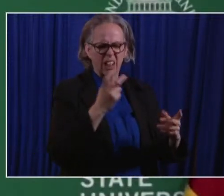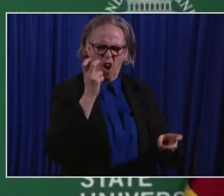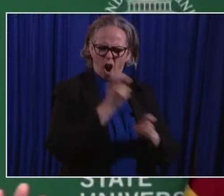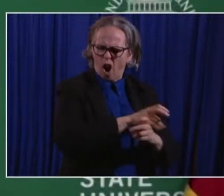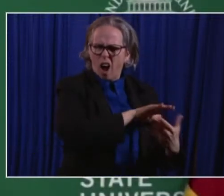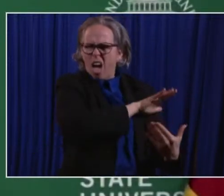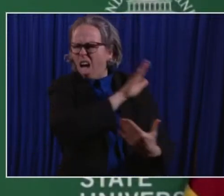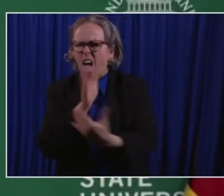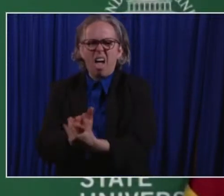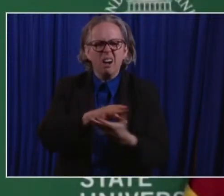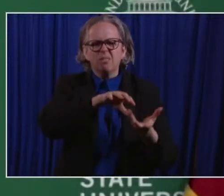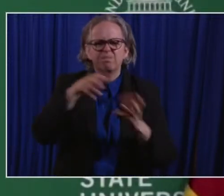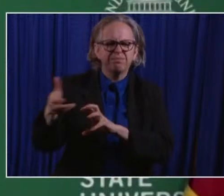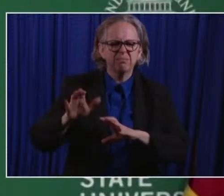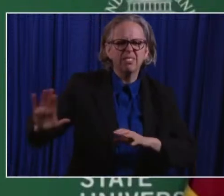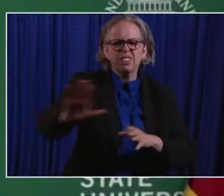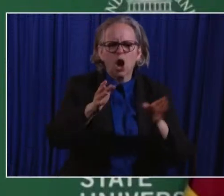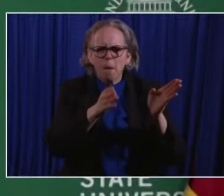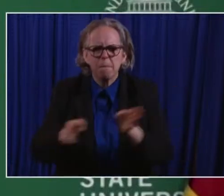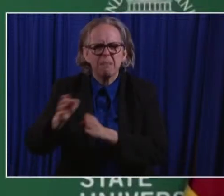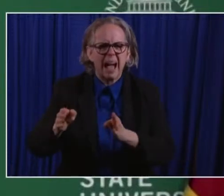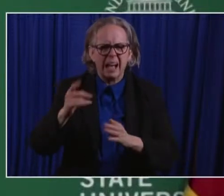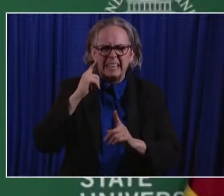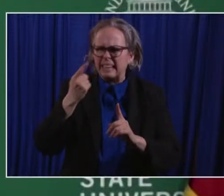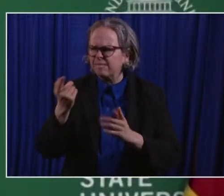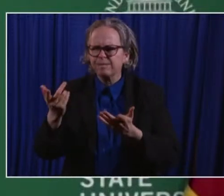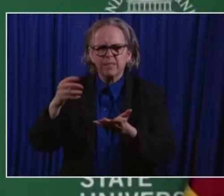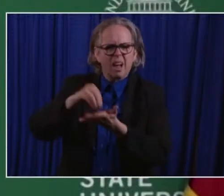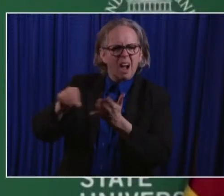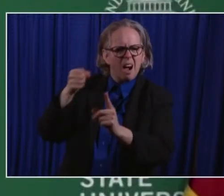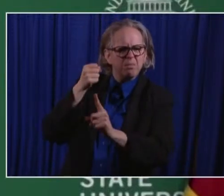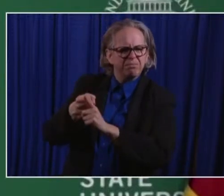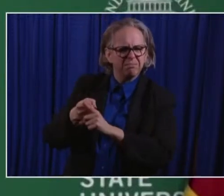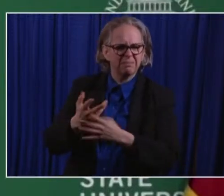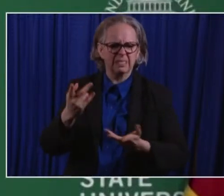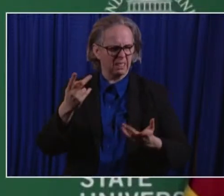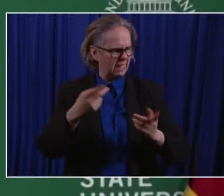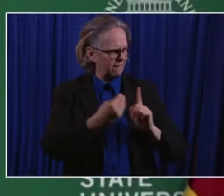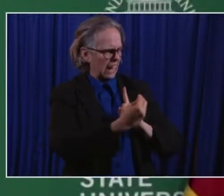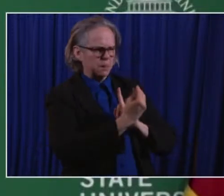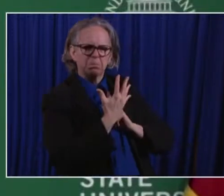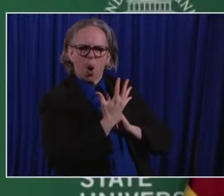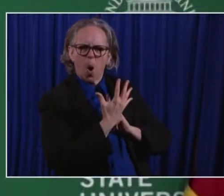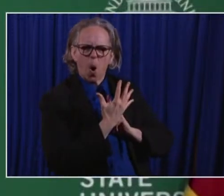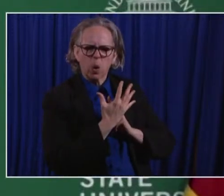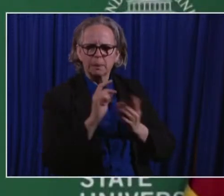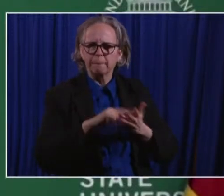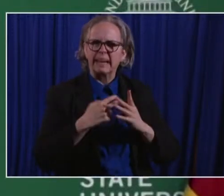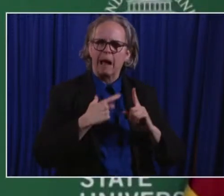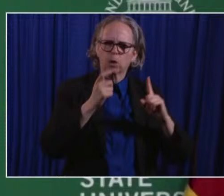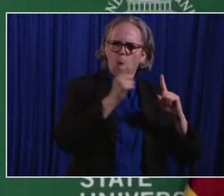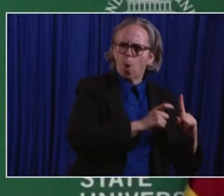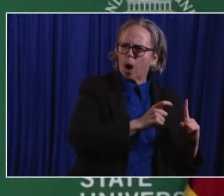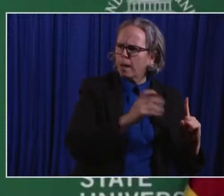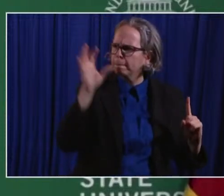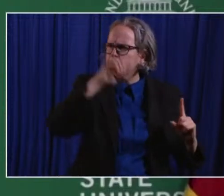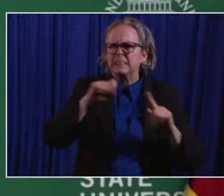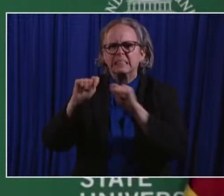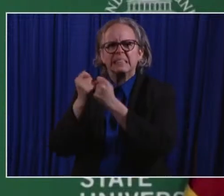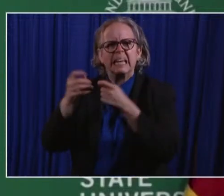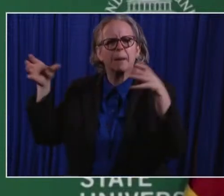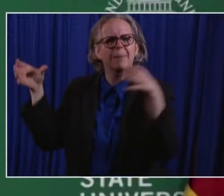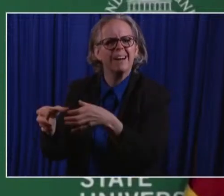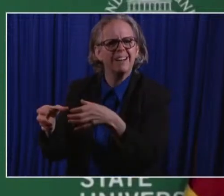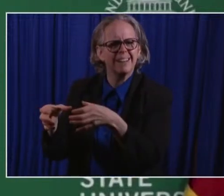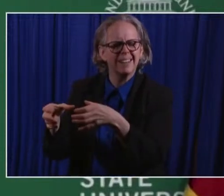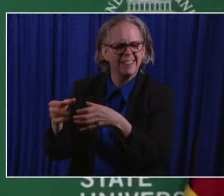exposed outside the classroom to someone, they had to quarantine. And we've had our students